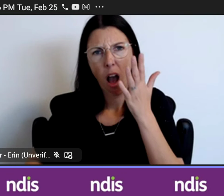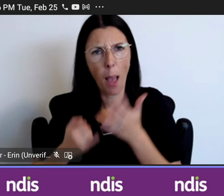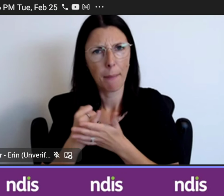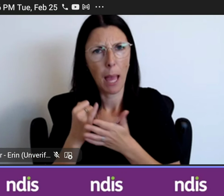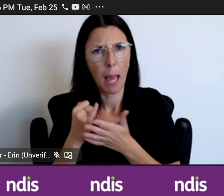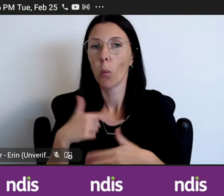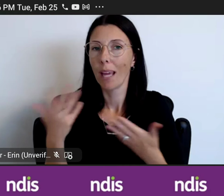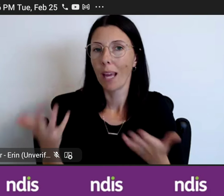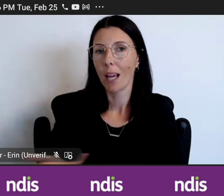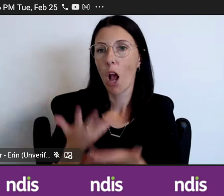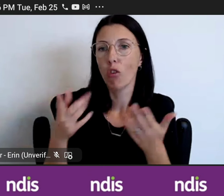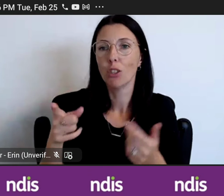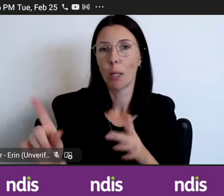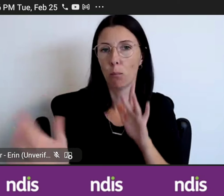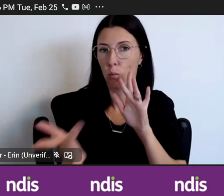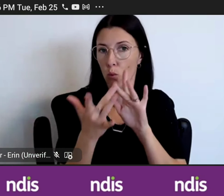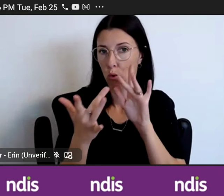can discuss this further.